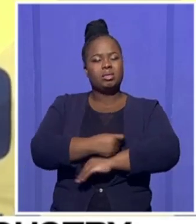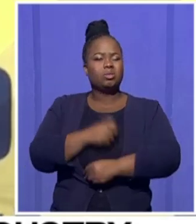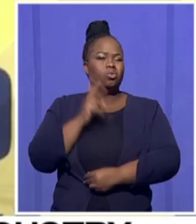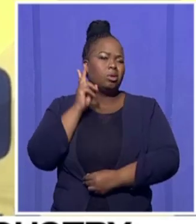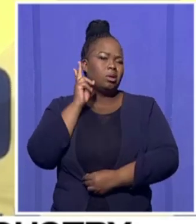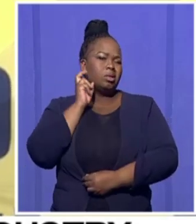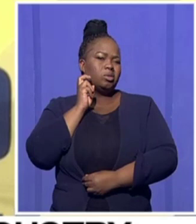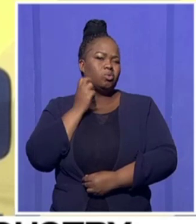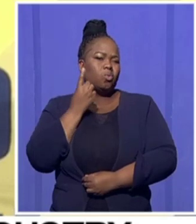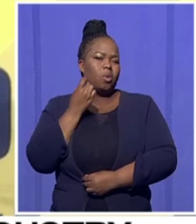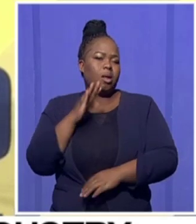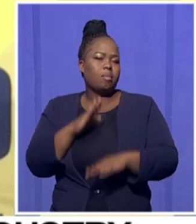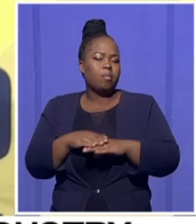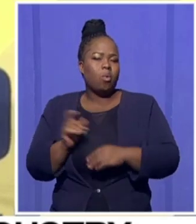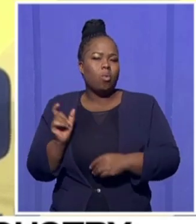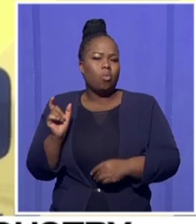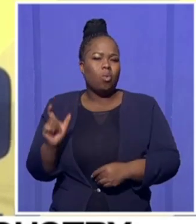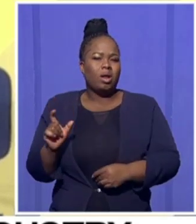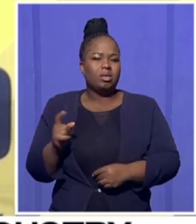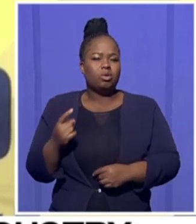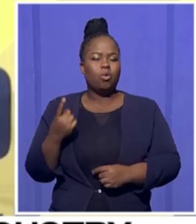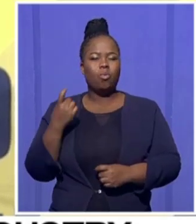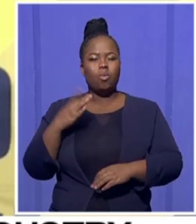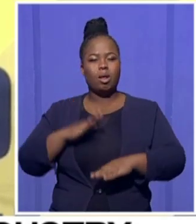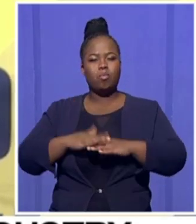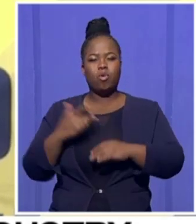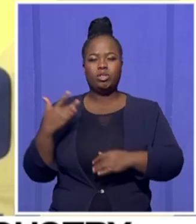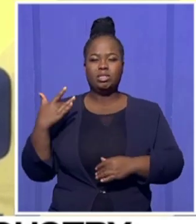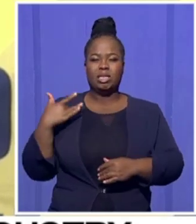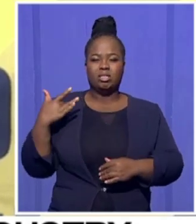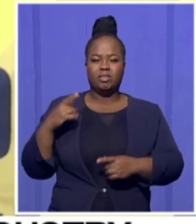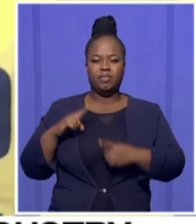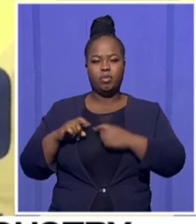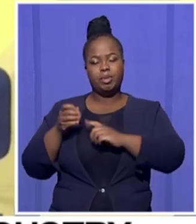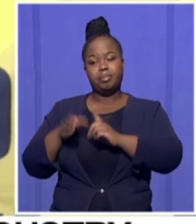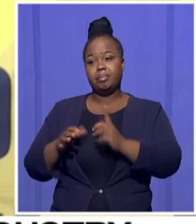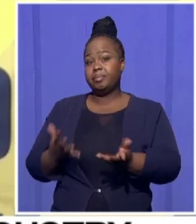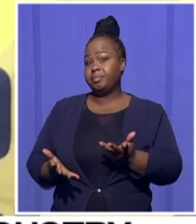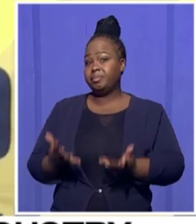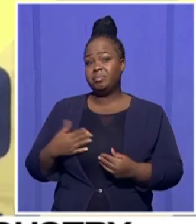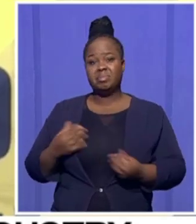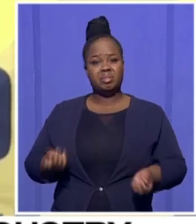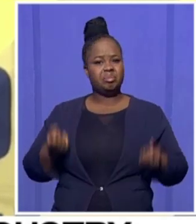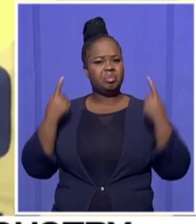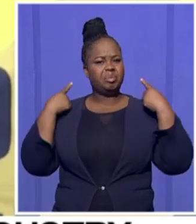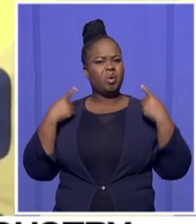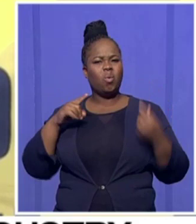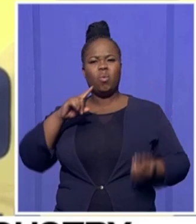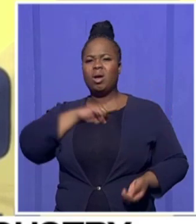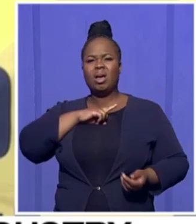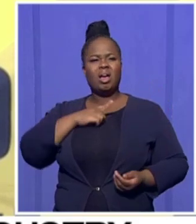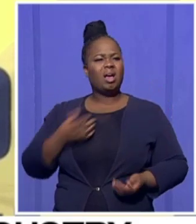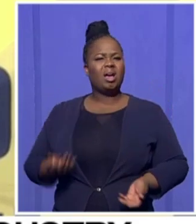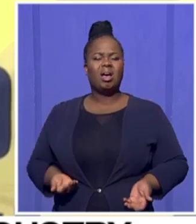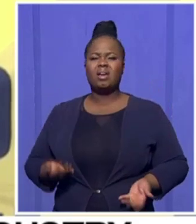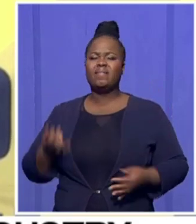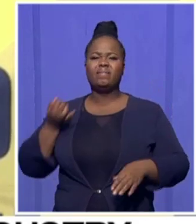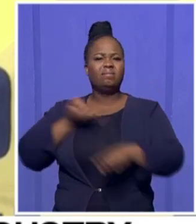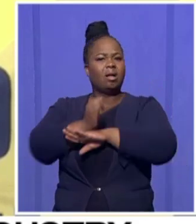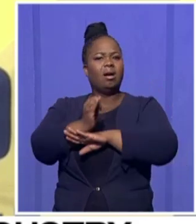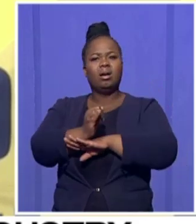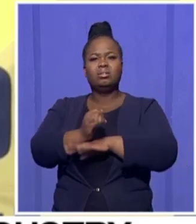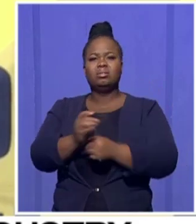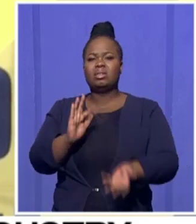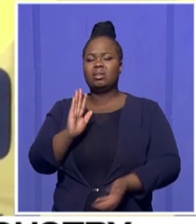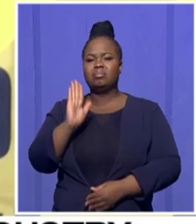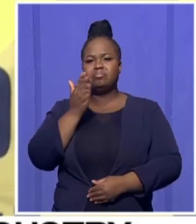more gentle touch from him. Comrade Mpho, we may not understand why you left this earth so soon, or